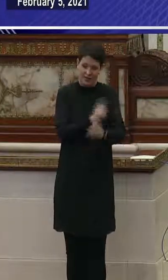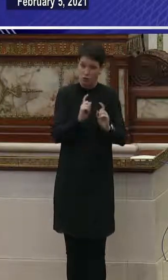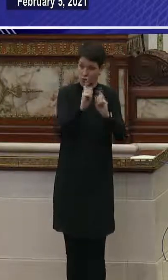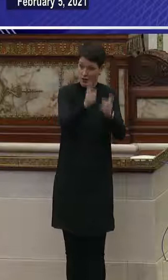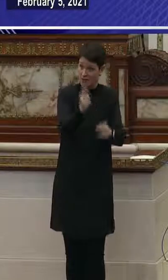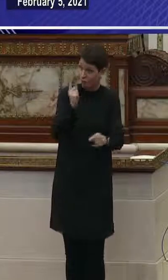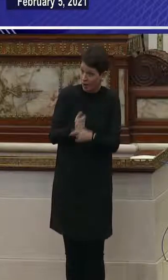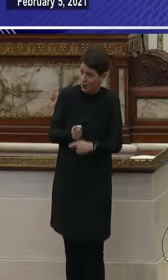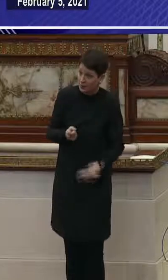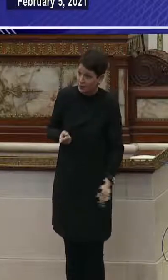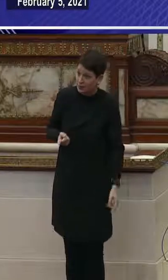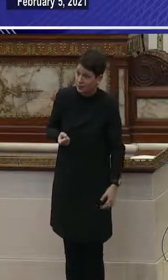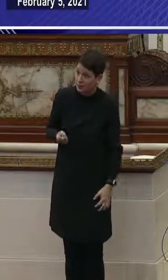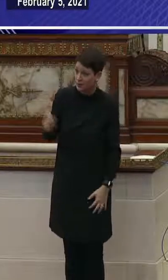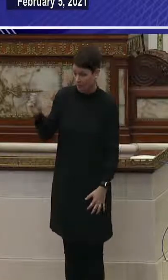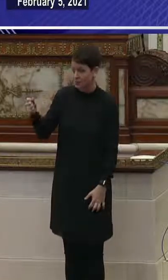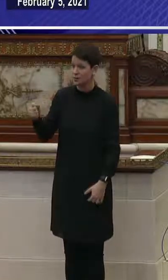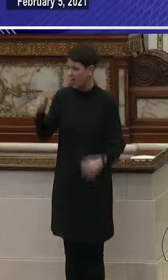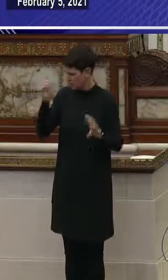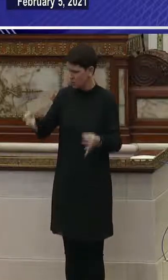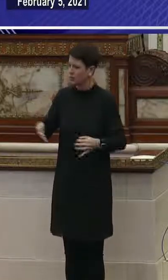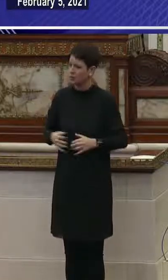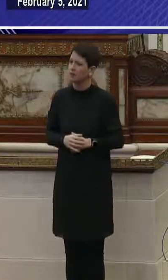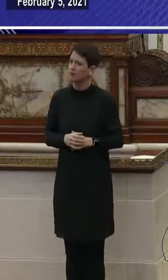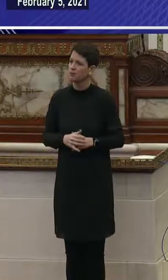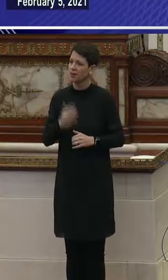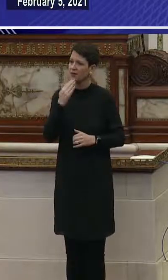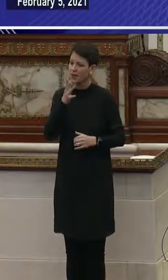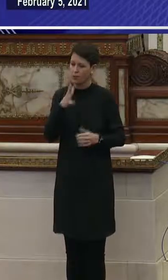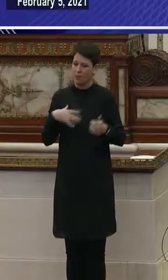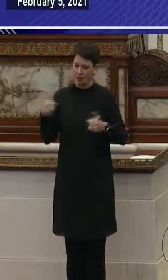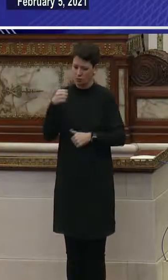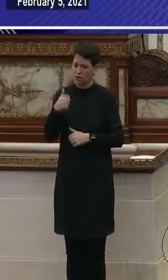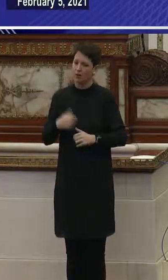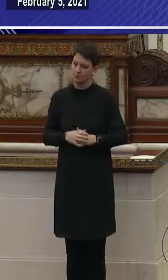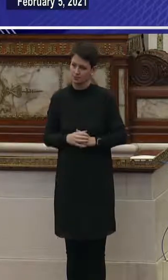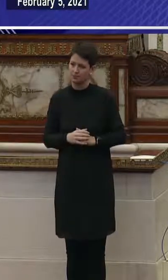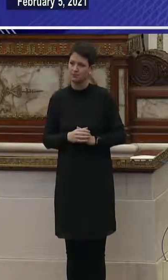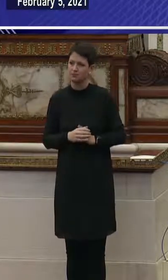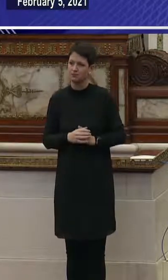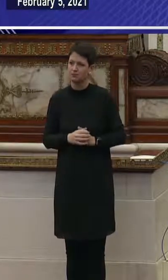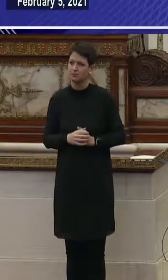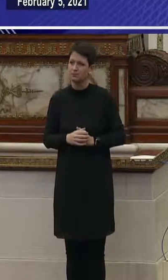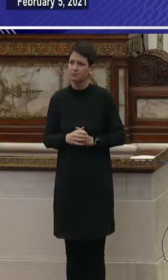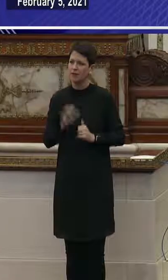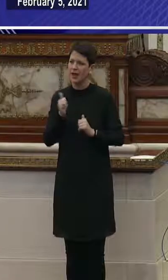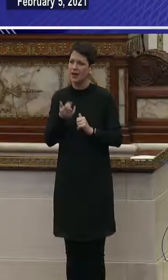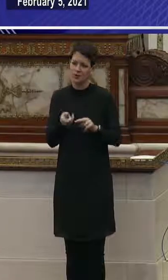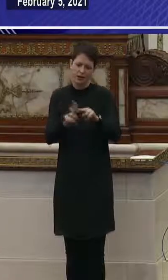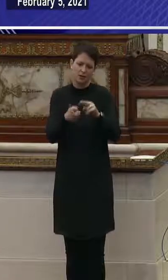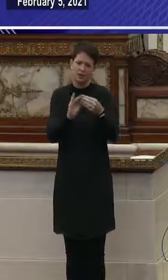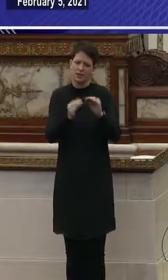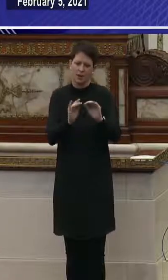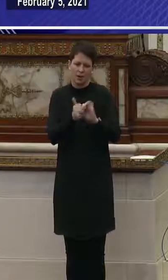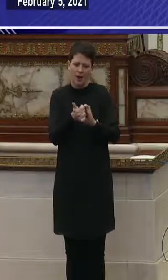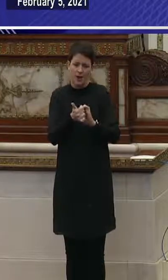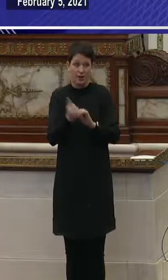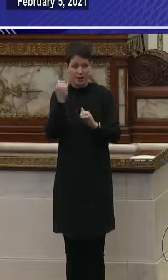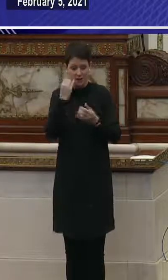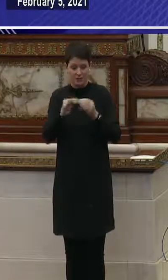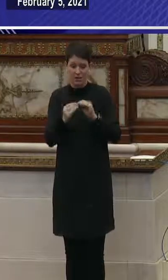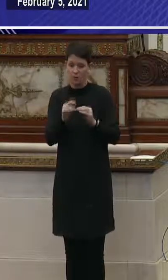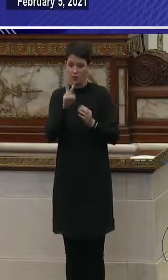receiving. Is that correct? Yeah, absolutely. Thank you, Madam Chair. So how do we raise that number? If that number